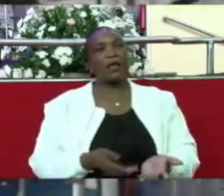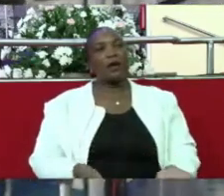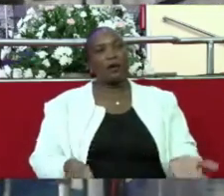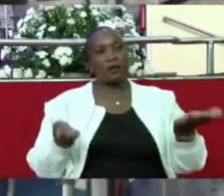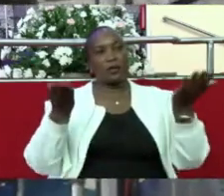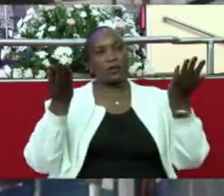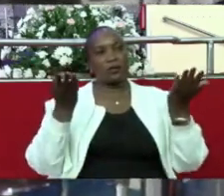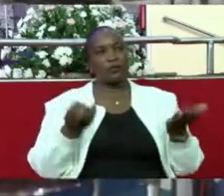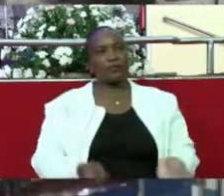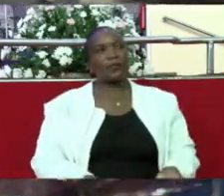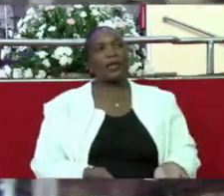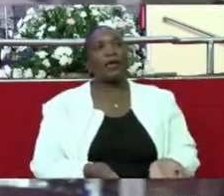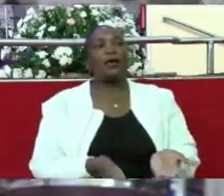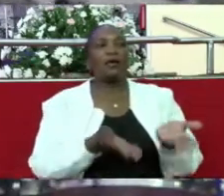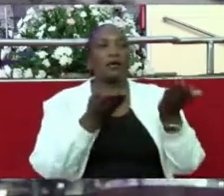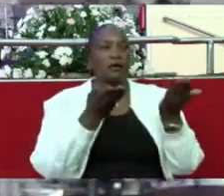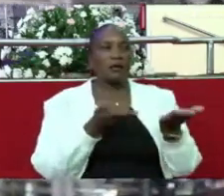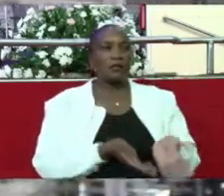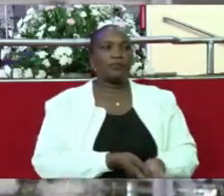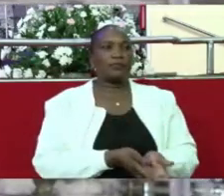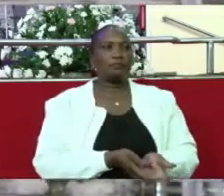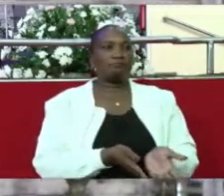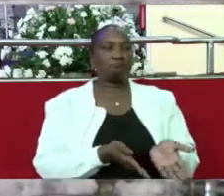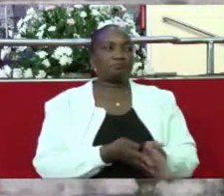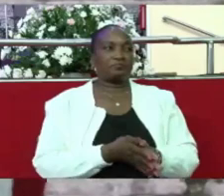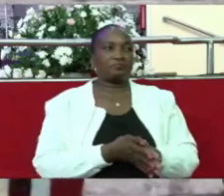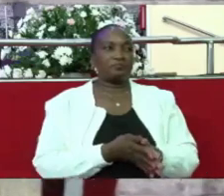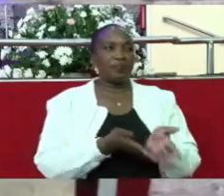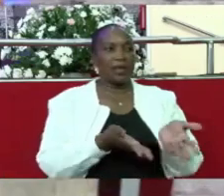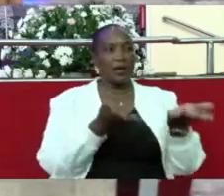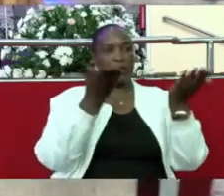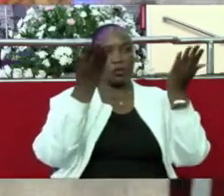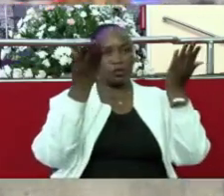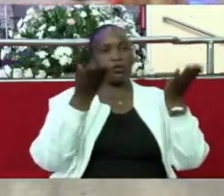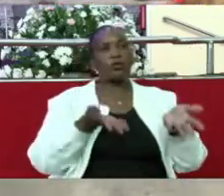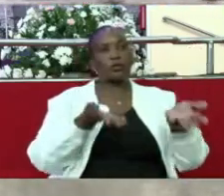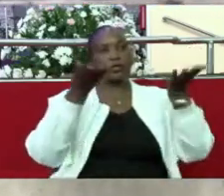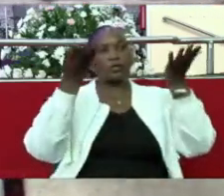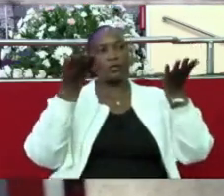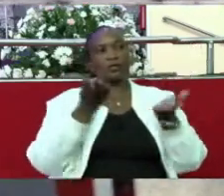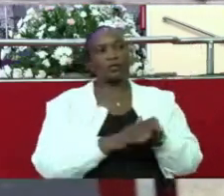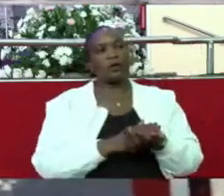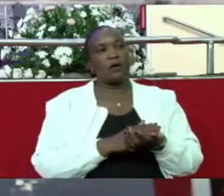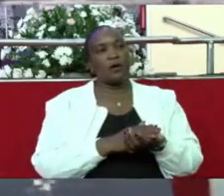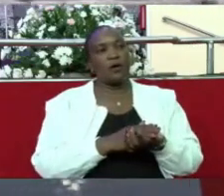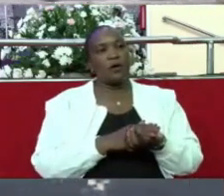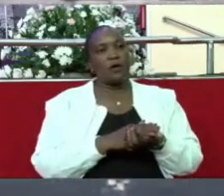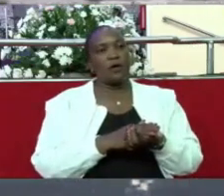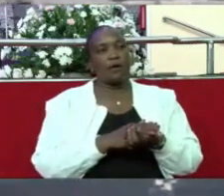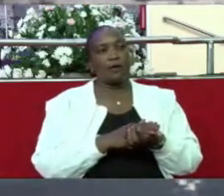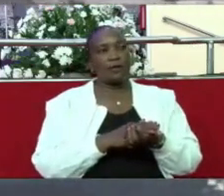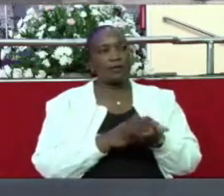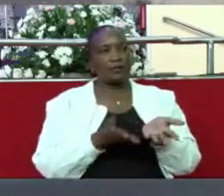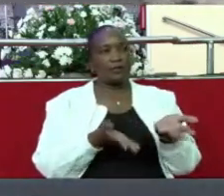I want to ask you to go before the Lord. There are the many things I have spoken, but out of them you may have just picked